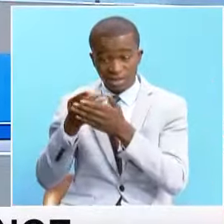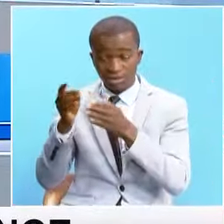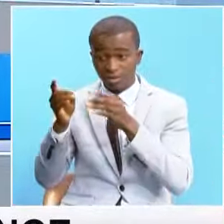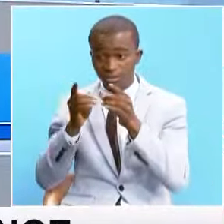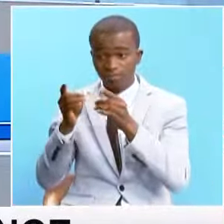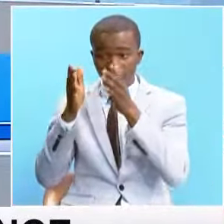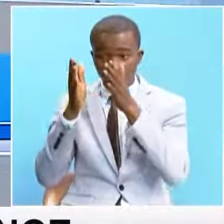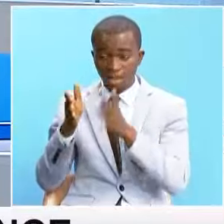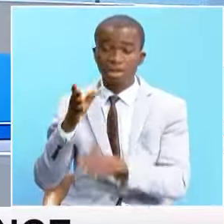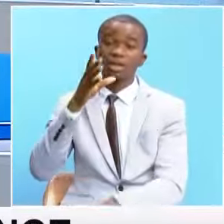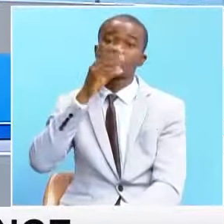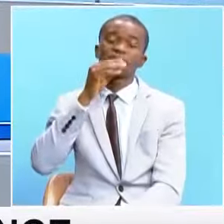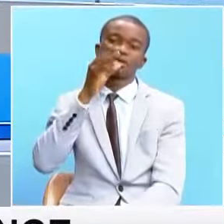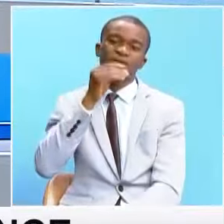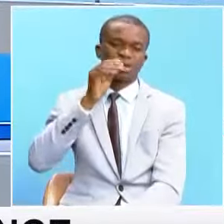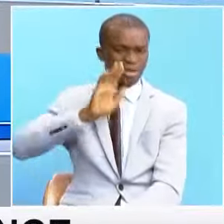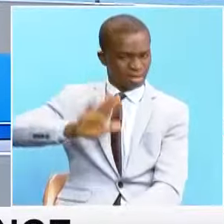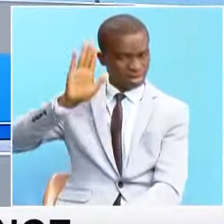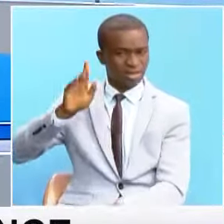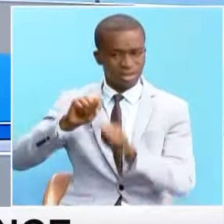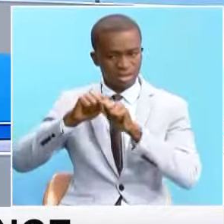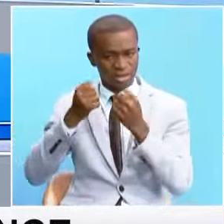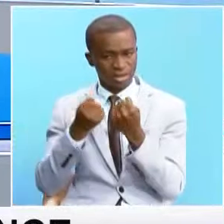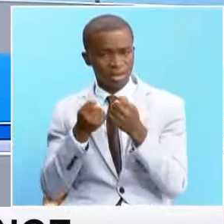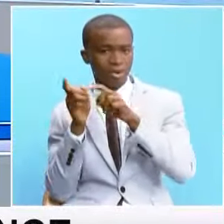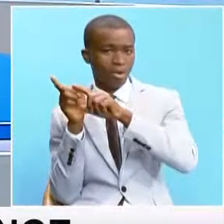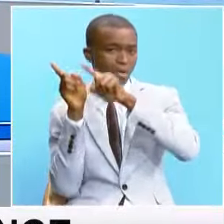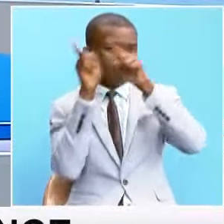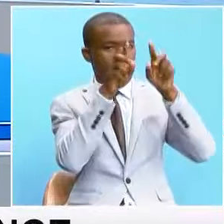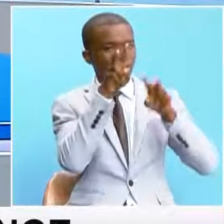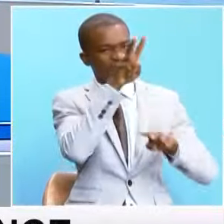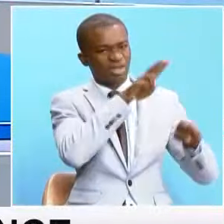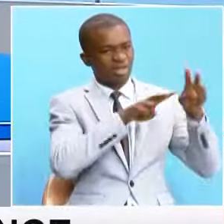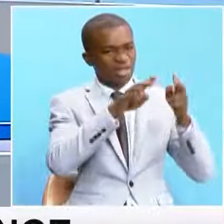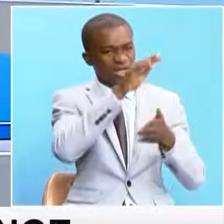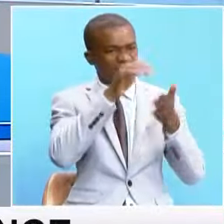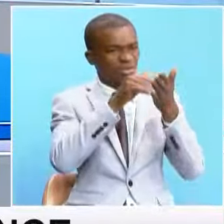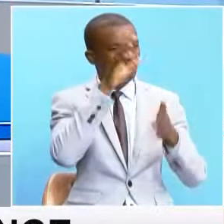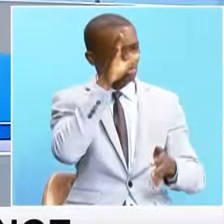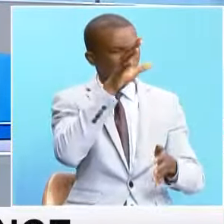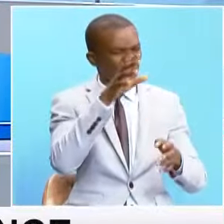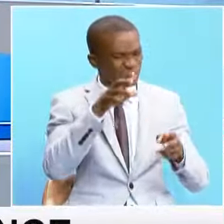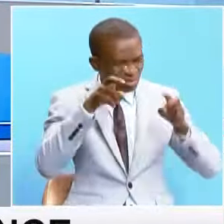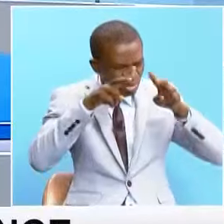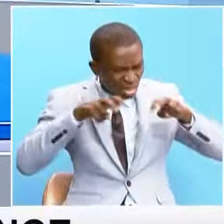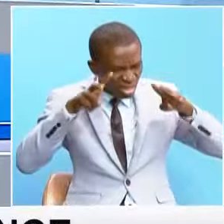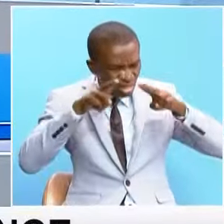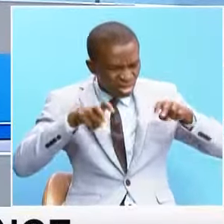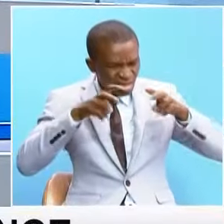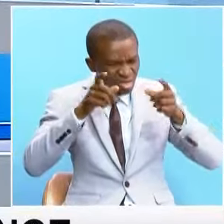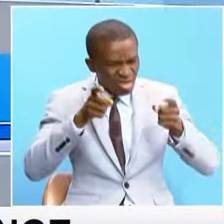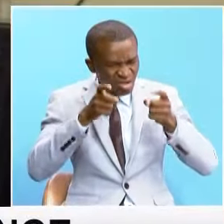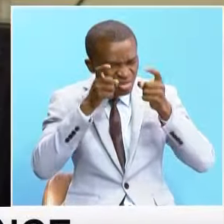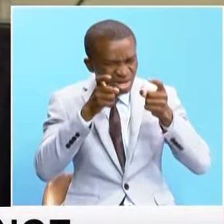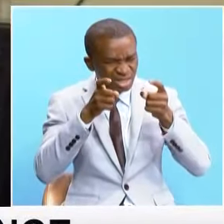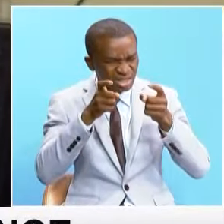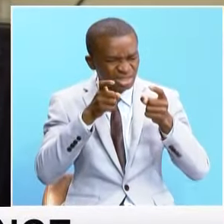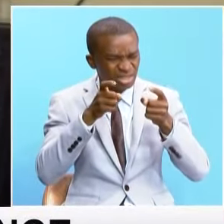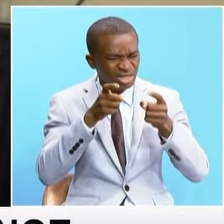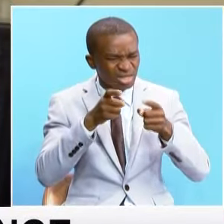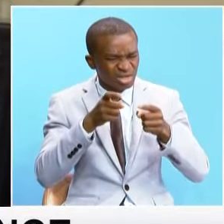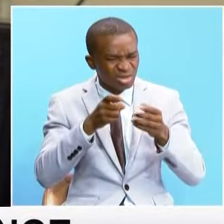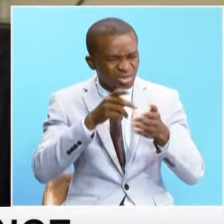Kafuli, said his team is in the province to assess the challenges the province is facing in project implementation. Money has